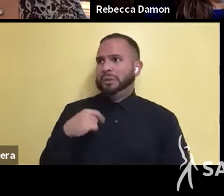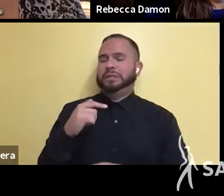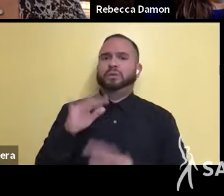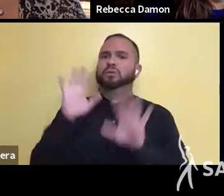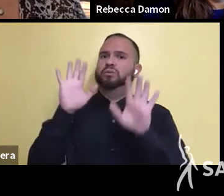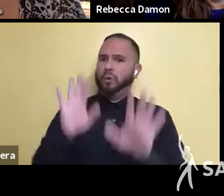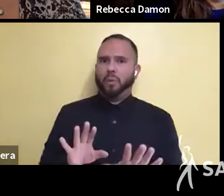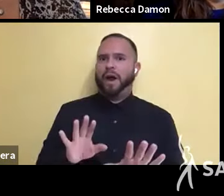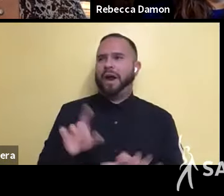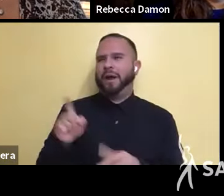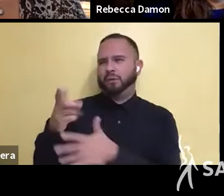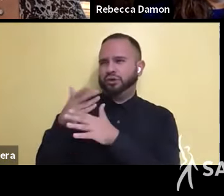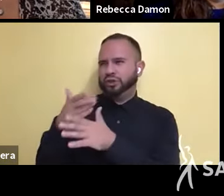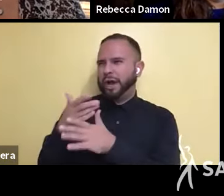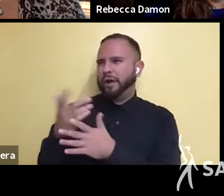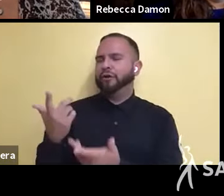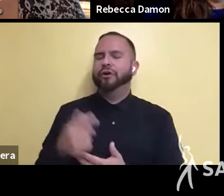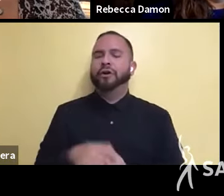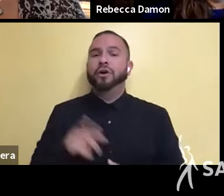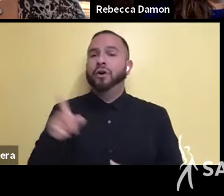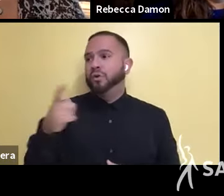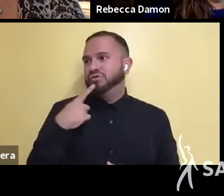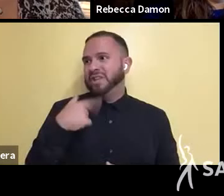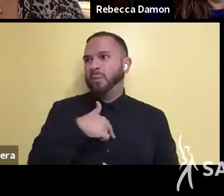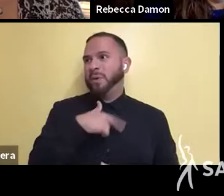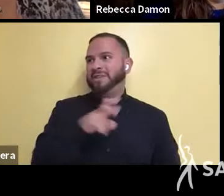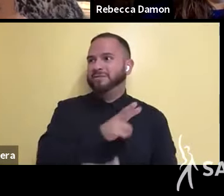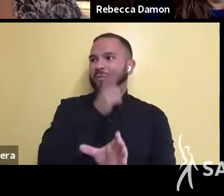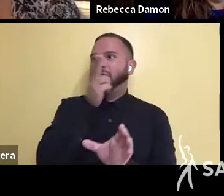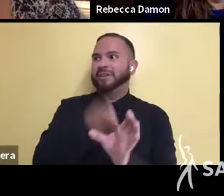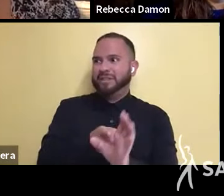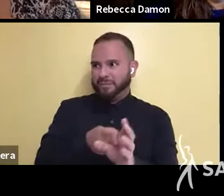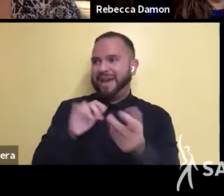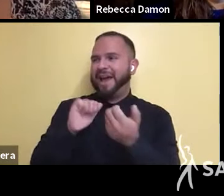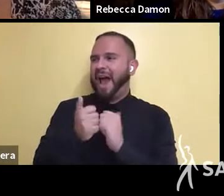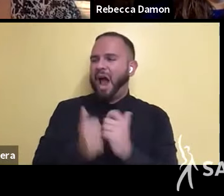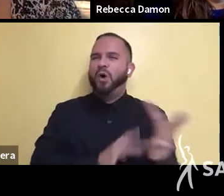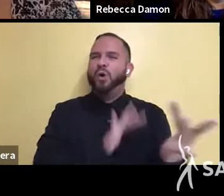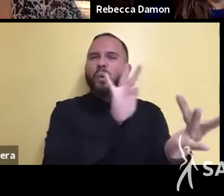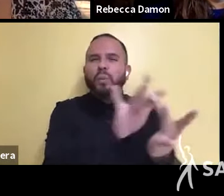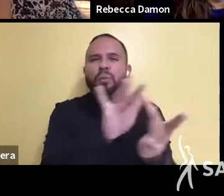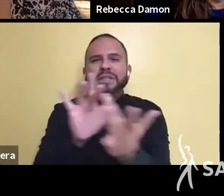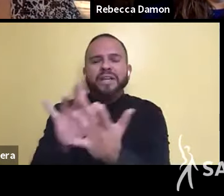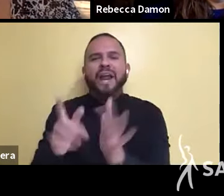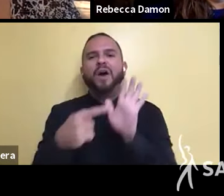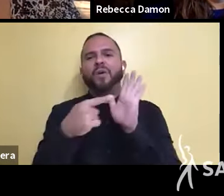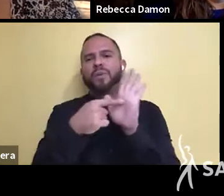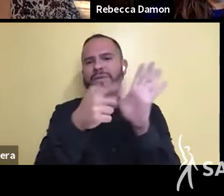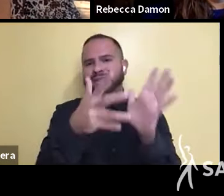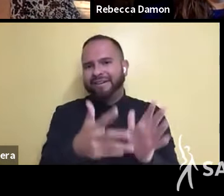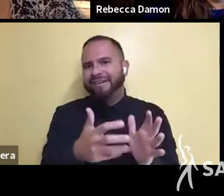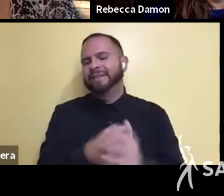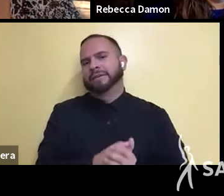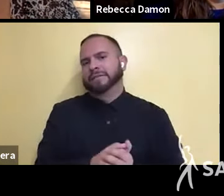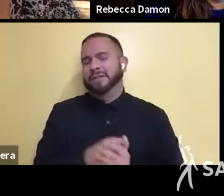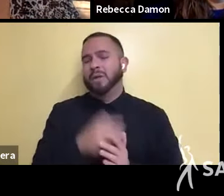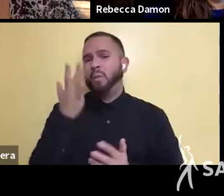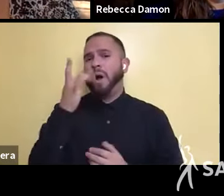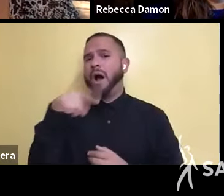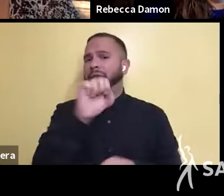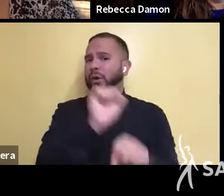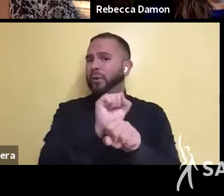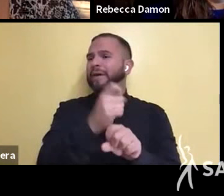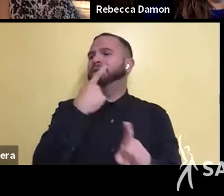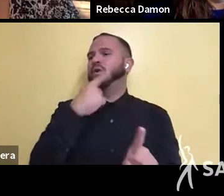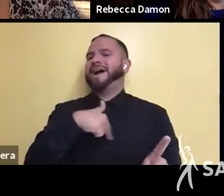us, Congresswoman Chu, that we really need to participate by reaching out to our representatives, and because they do work for us,